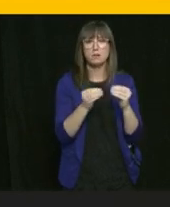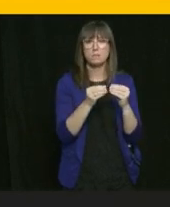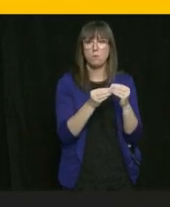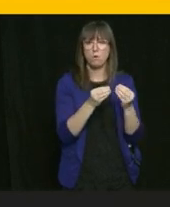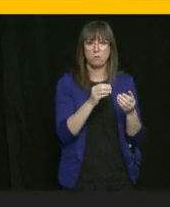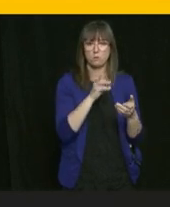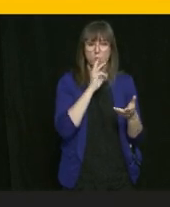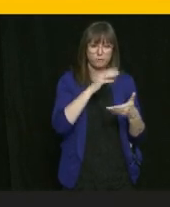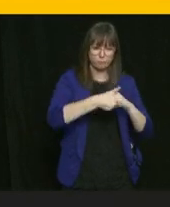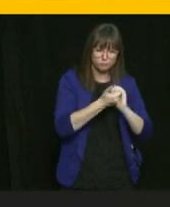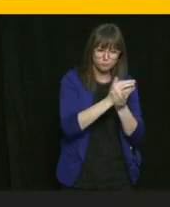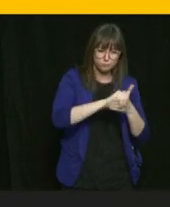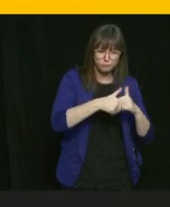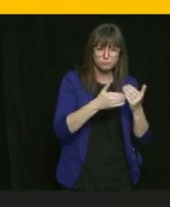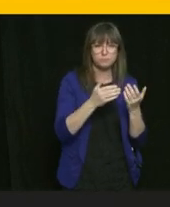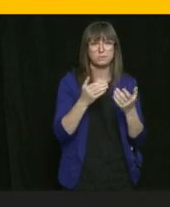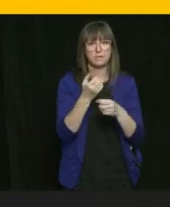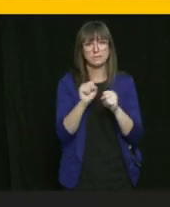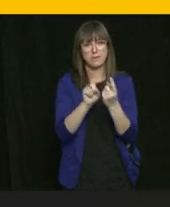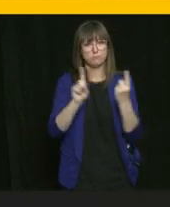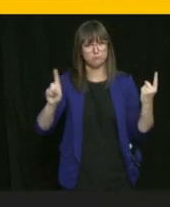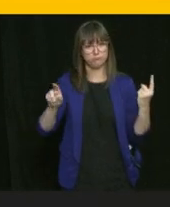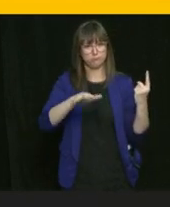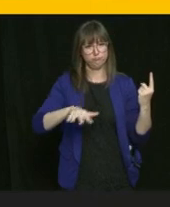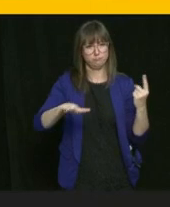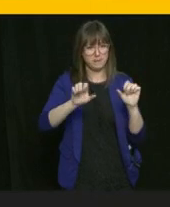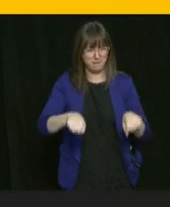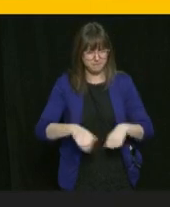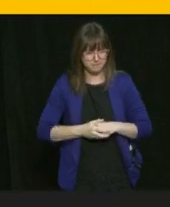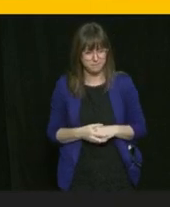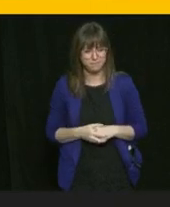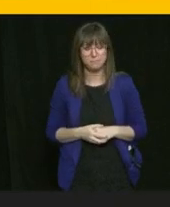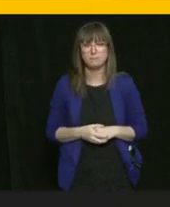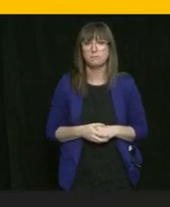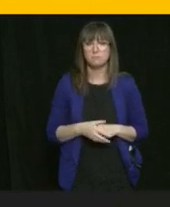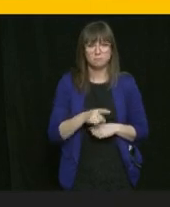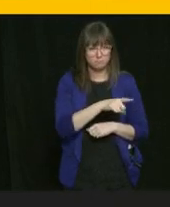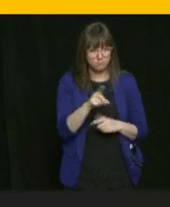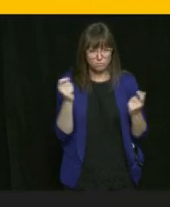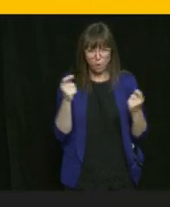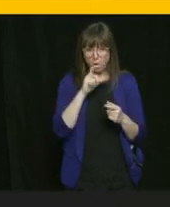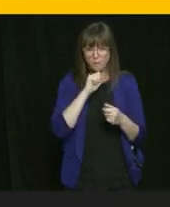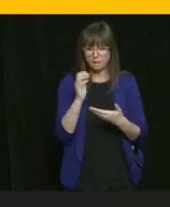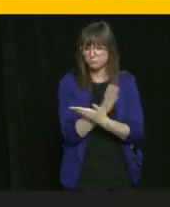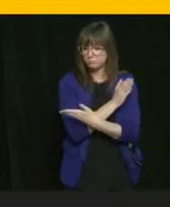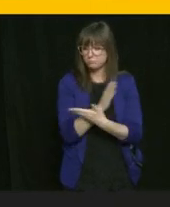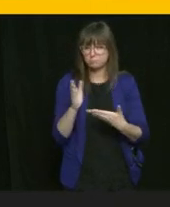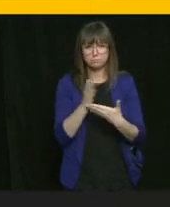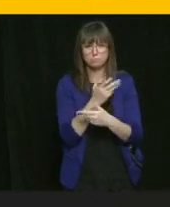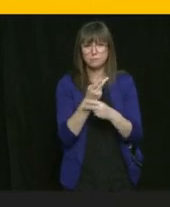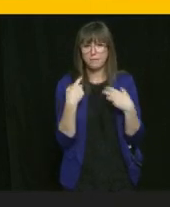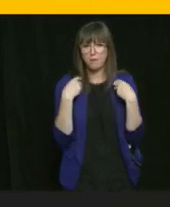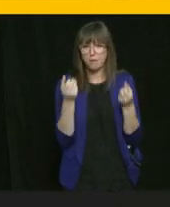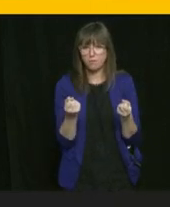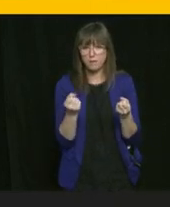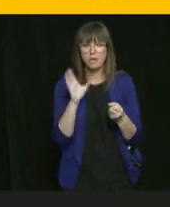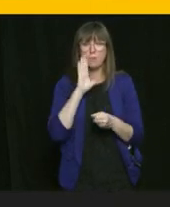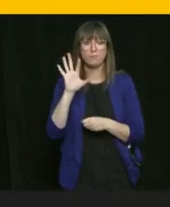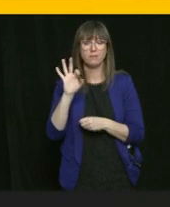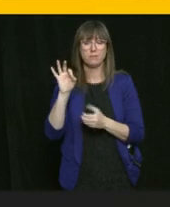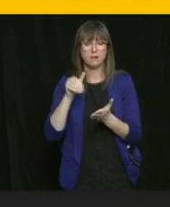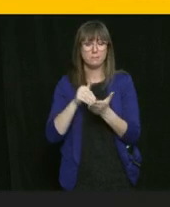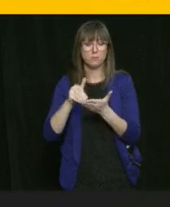safe space barriers. Finally, to keep people of every age safe, we will also provide $59